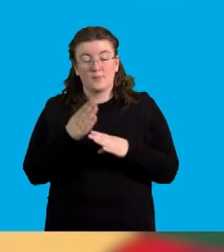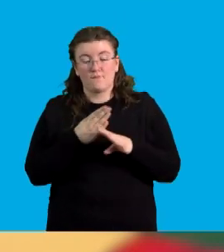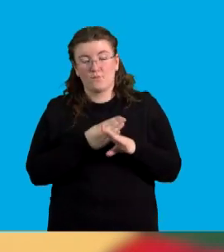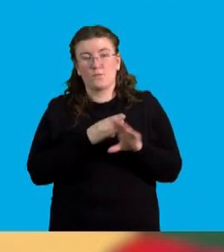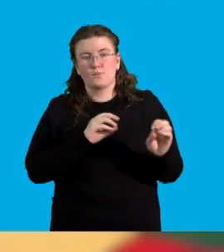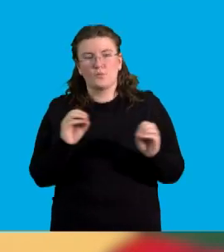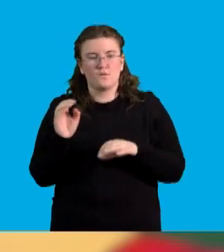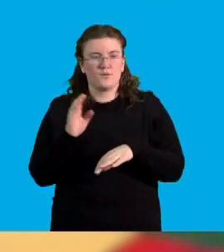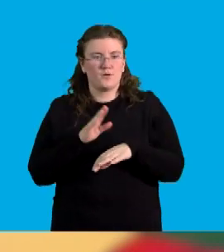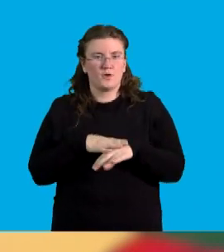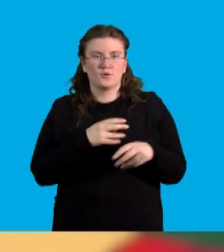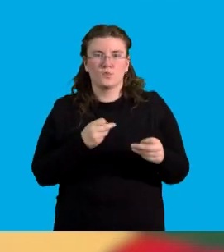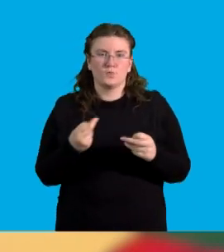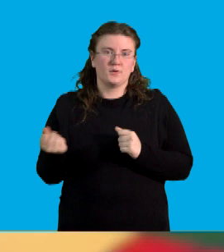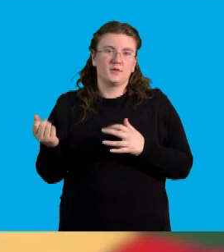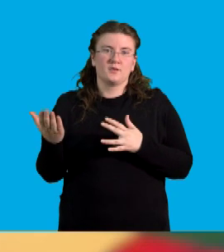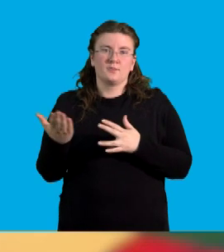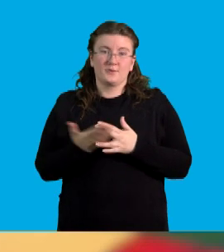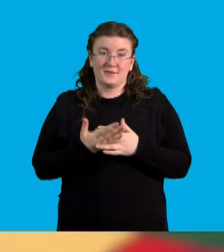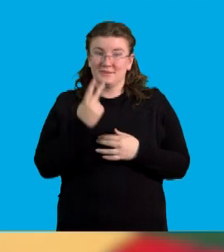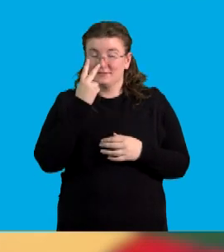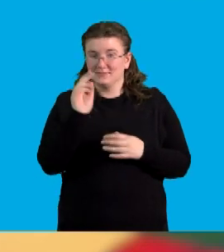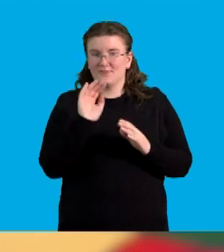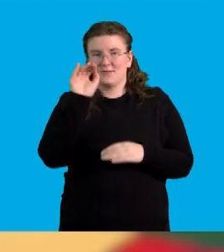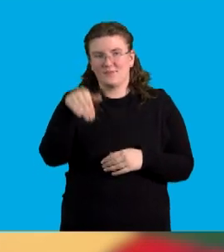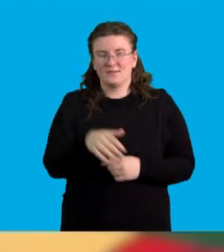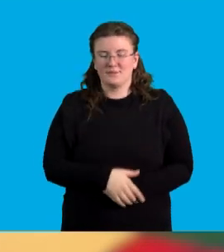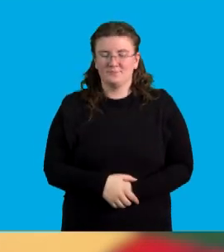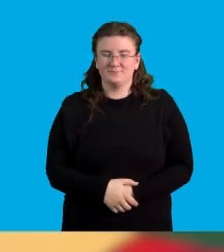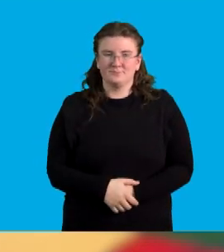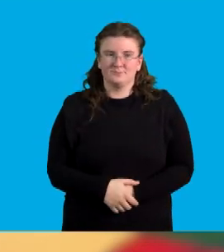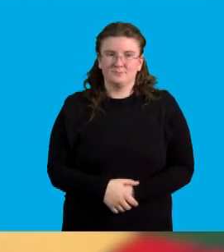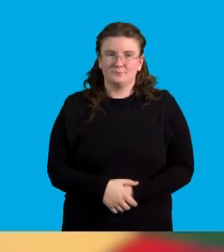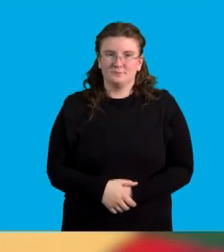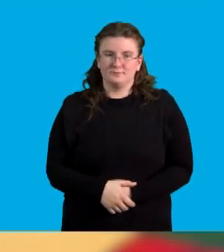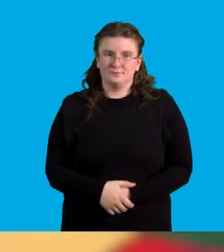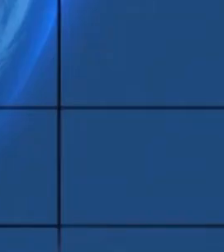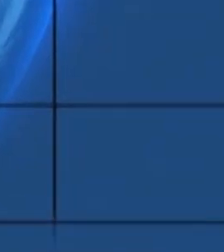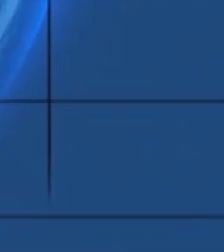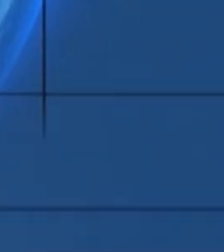So now, before we move on, we're just going to go for a quick short break, and I will see you just after this.